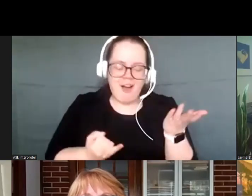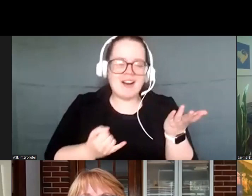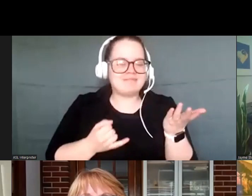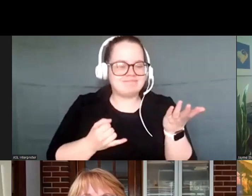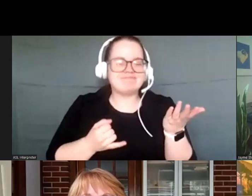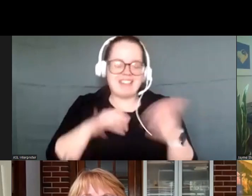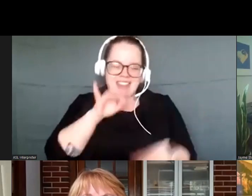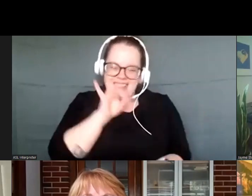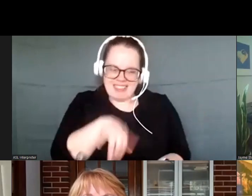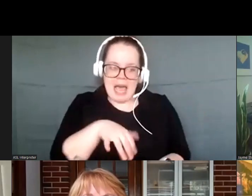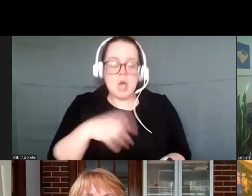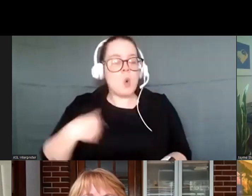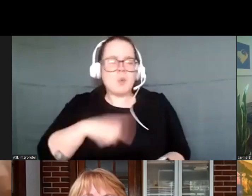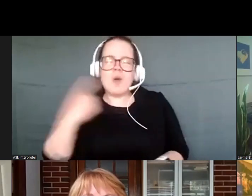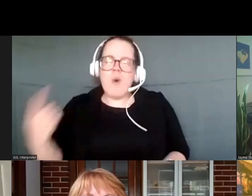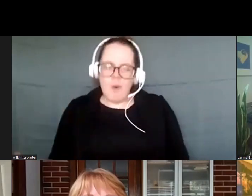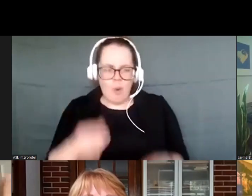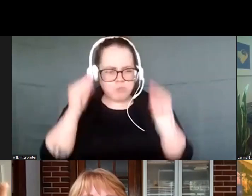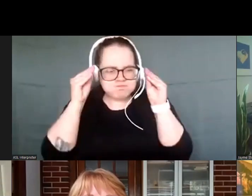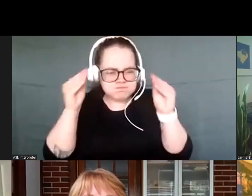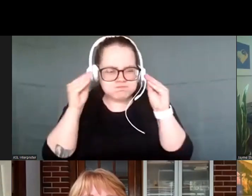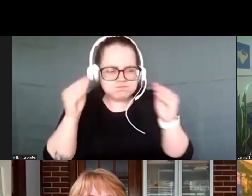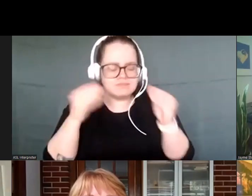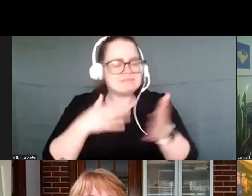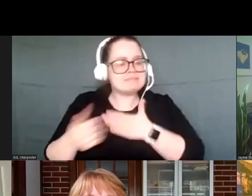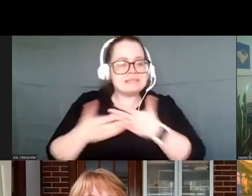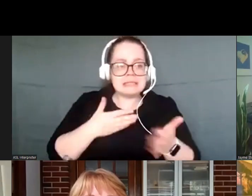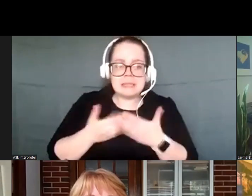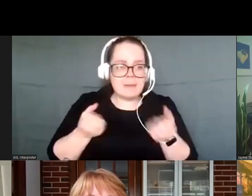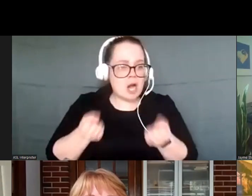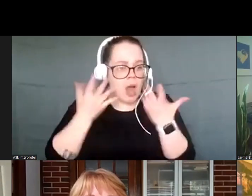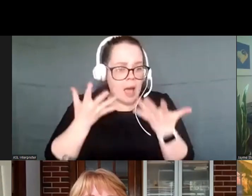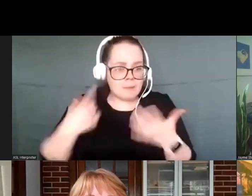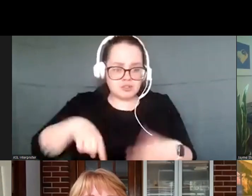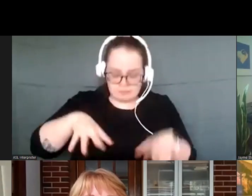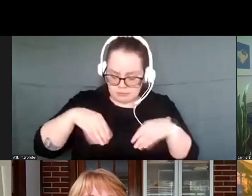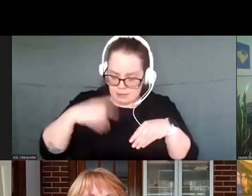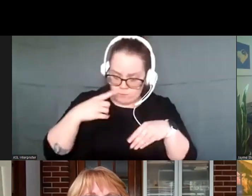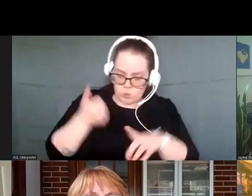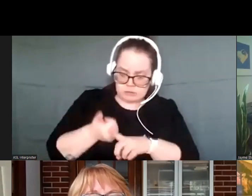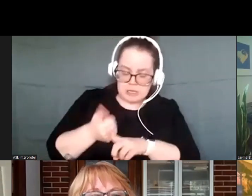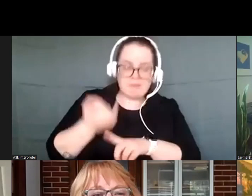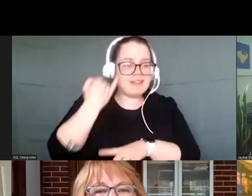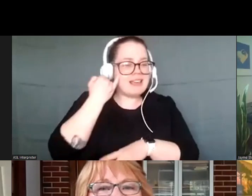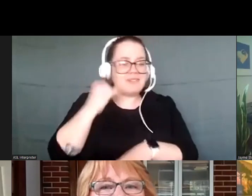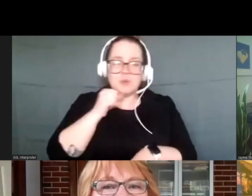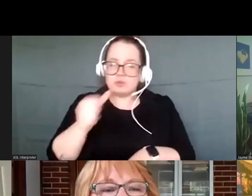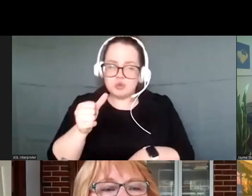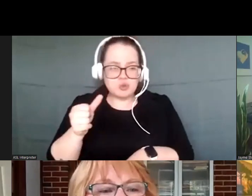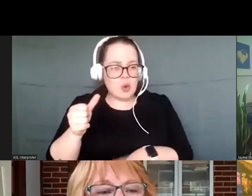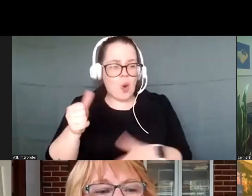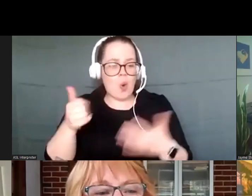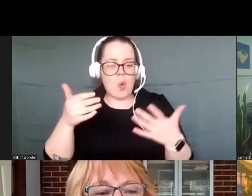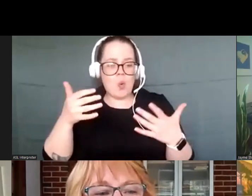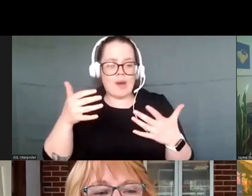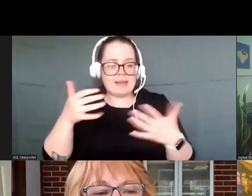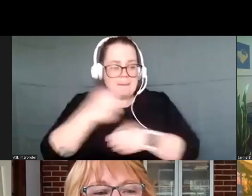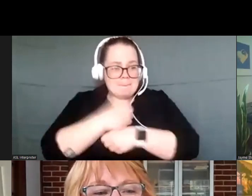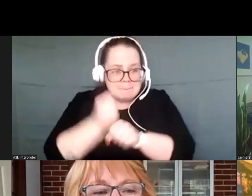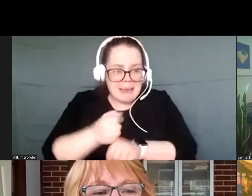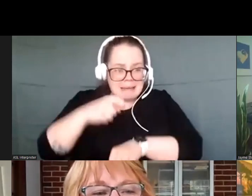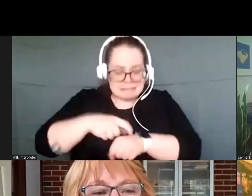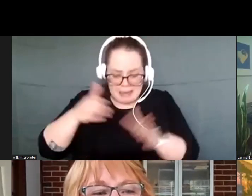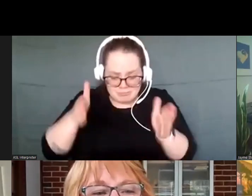your art is, no matter how much of this you're taking on for yourself, it's like if you don't make time in your day for your art, then none